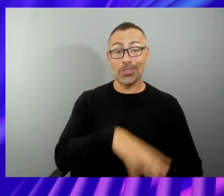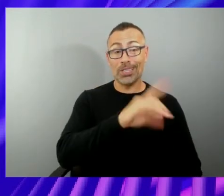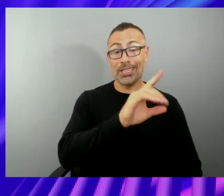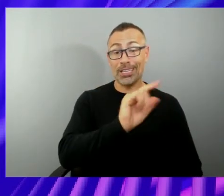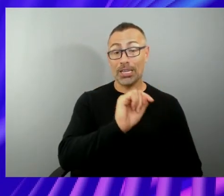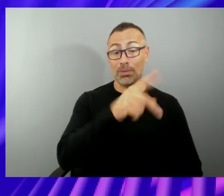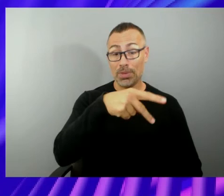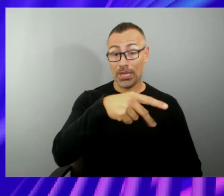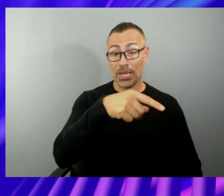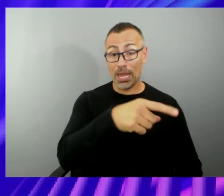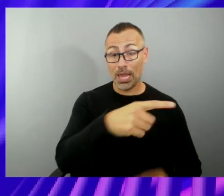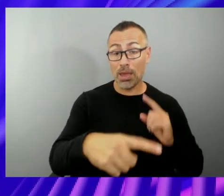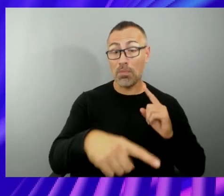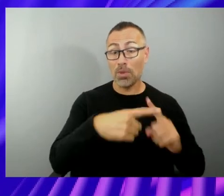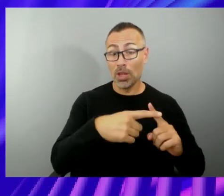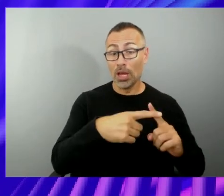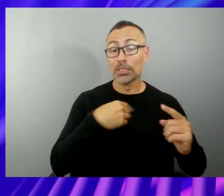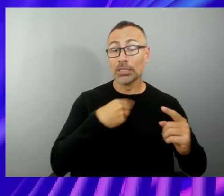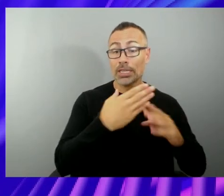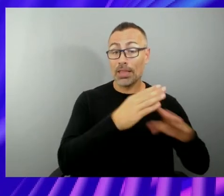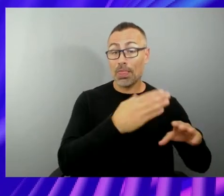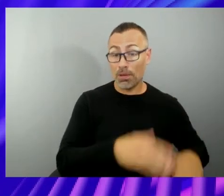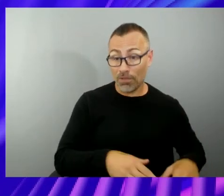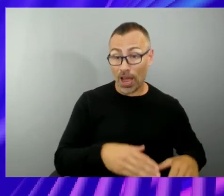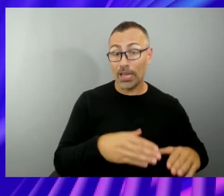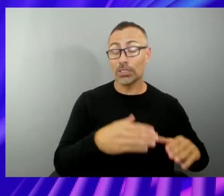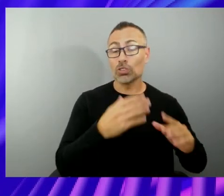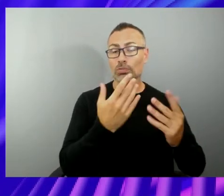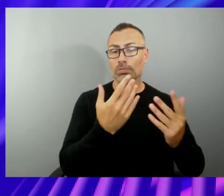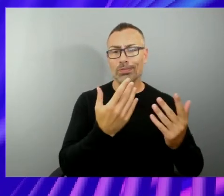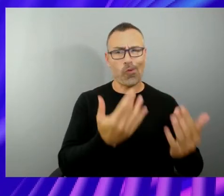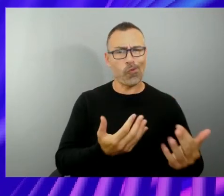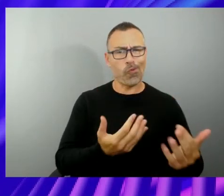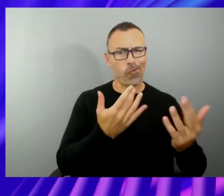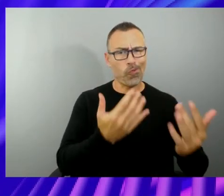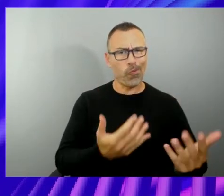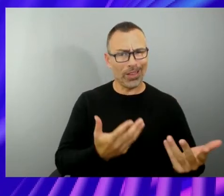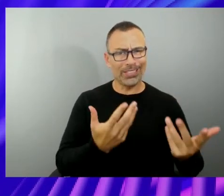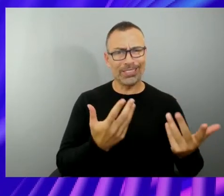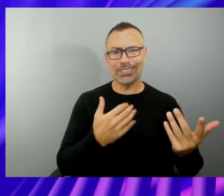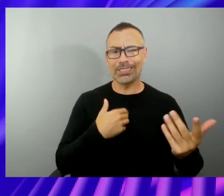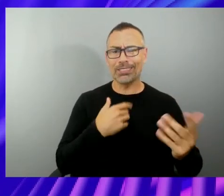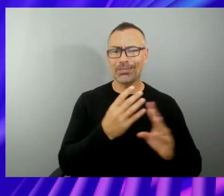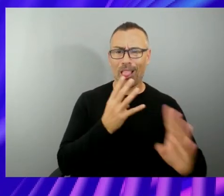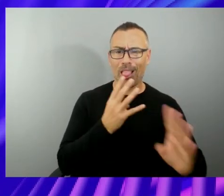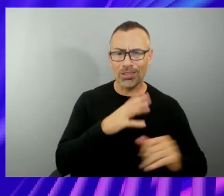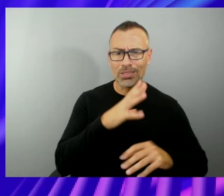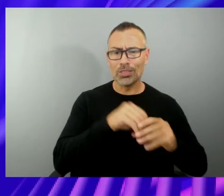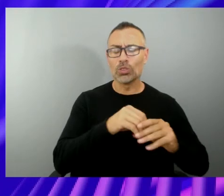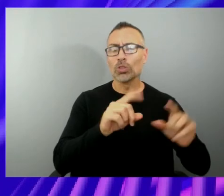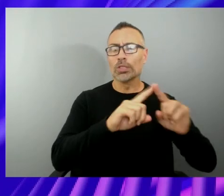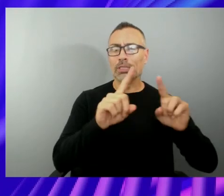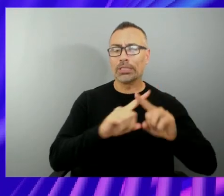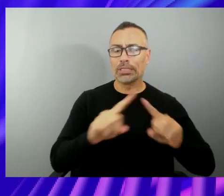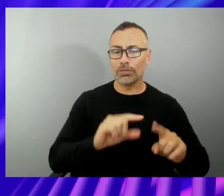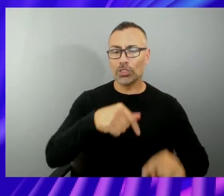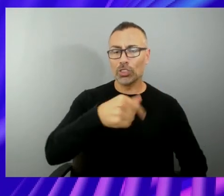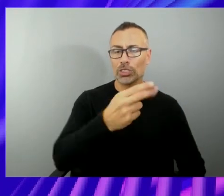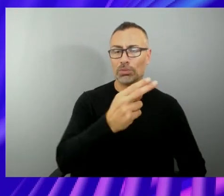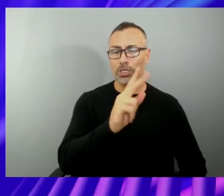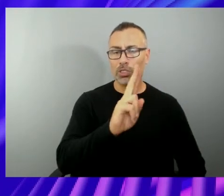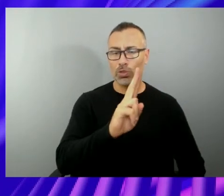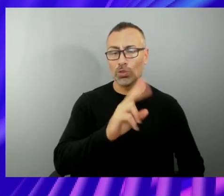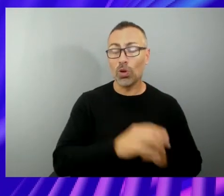the state, basically divides the weights into those number of GPUs. So that really helps